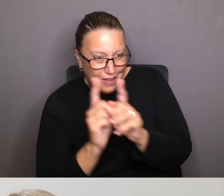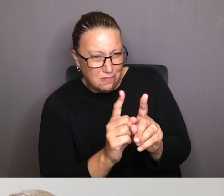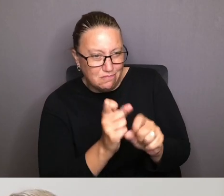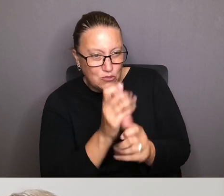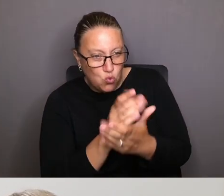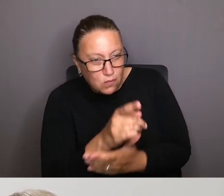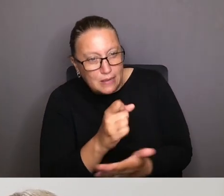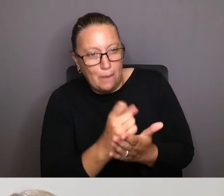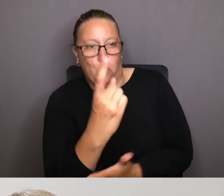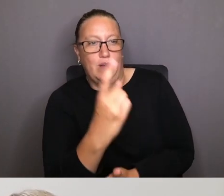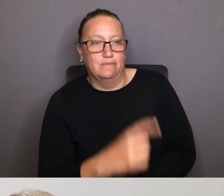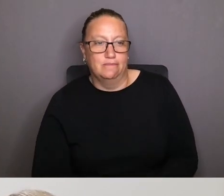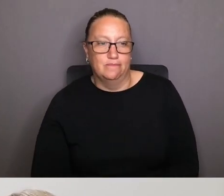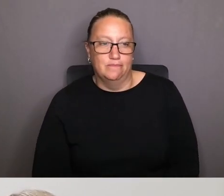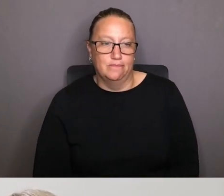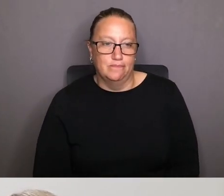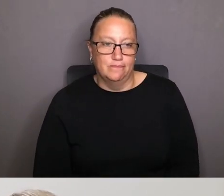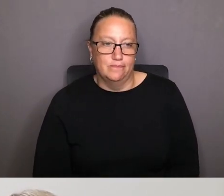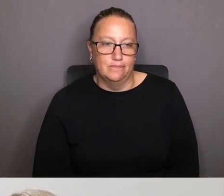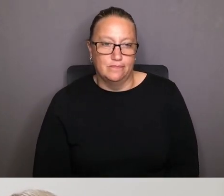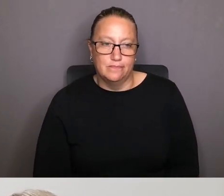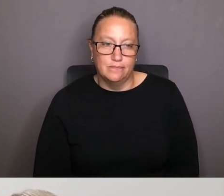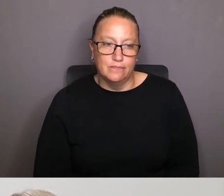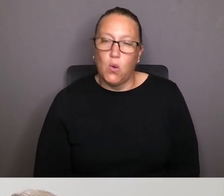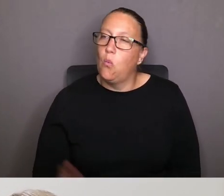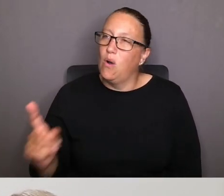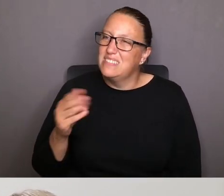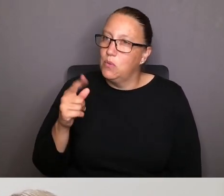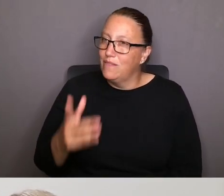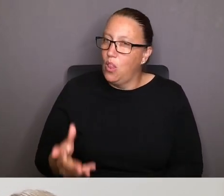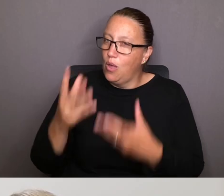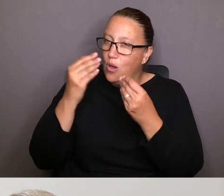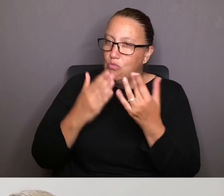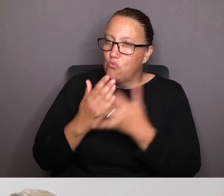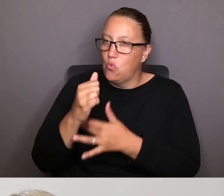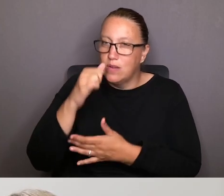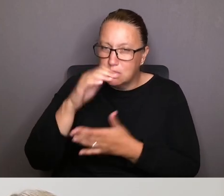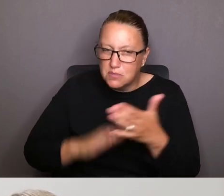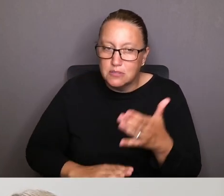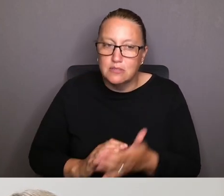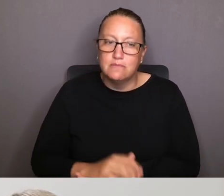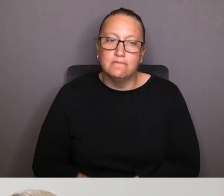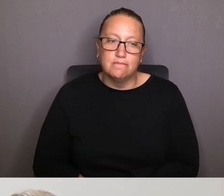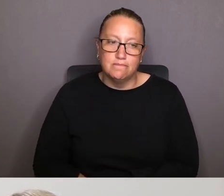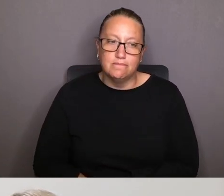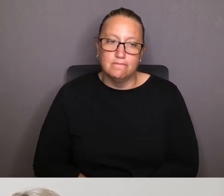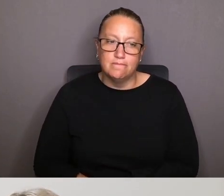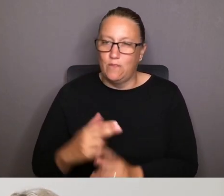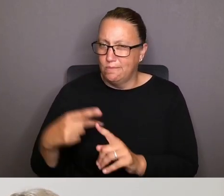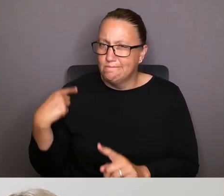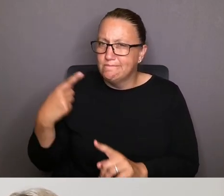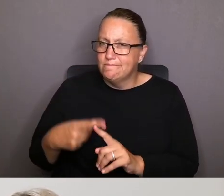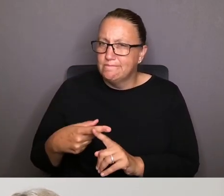Heather, what's something that you've learned or experienced in the time we've known you about people with disability?